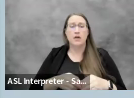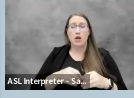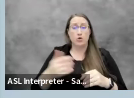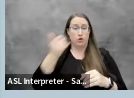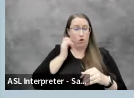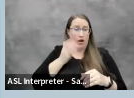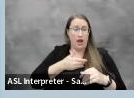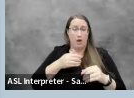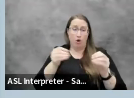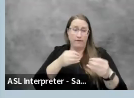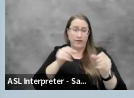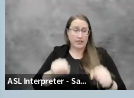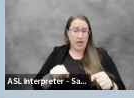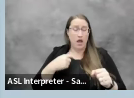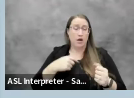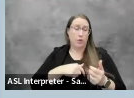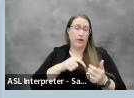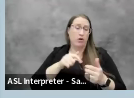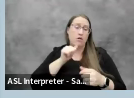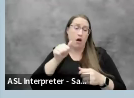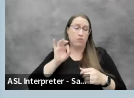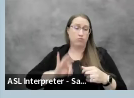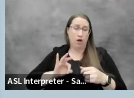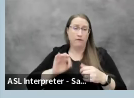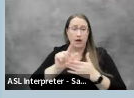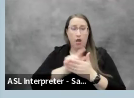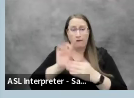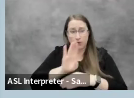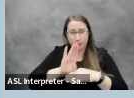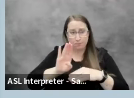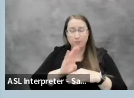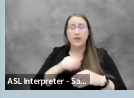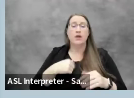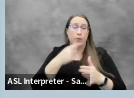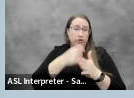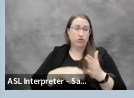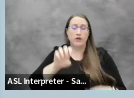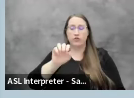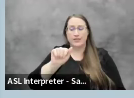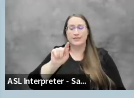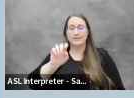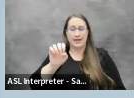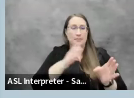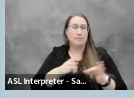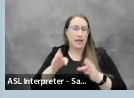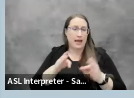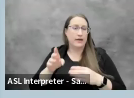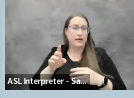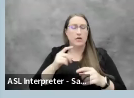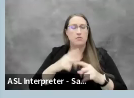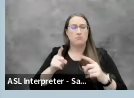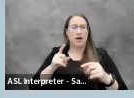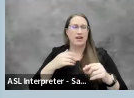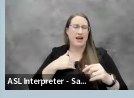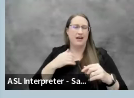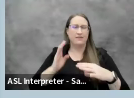law firm. We're a nonprofit law firm. We charge for estate planning documents that we create, but it's on a sliding